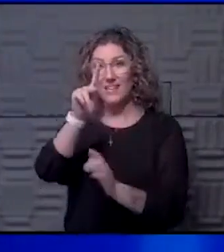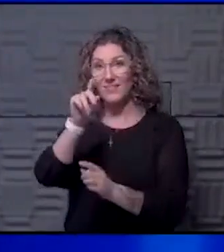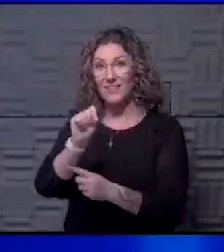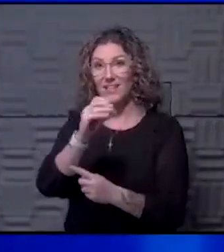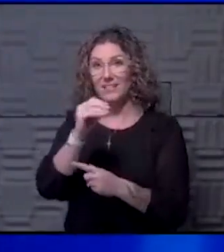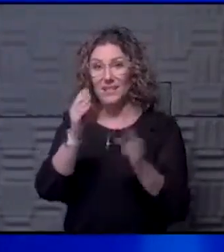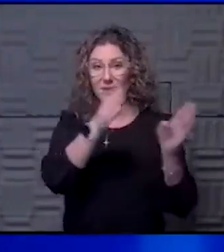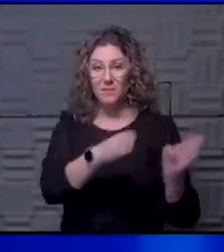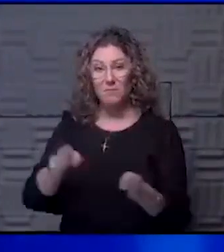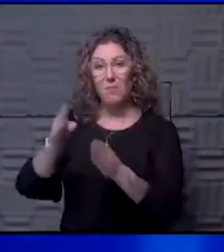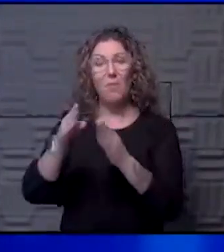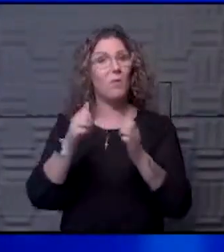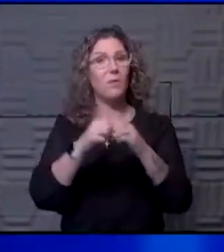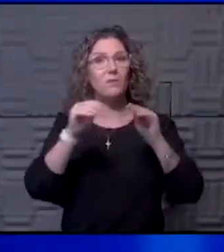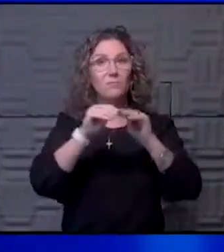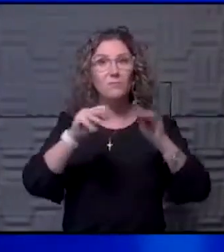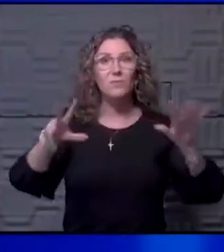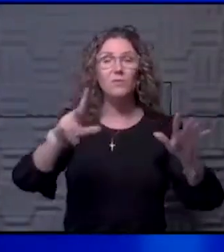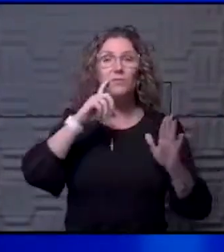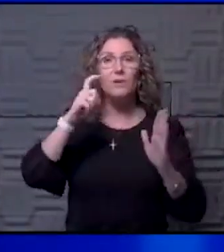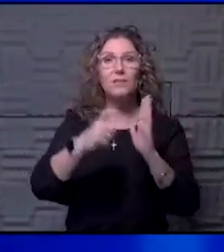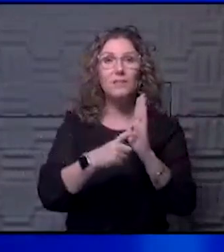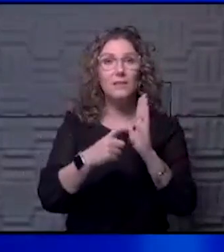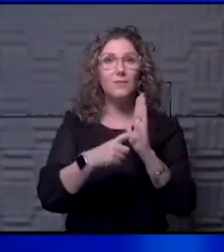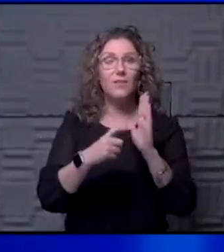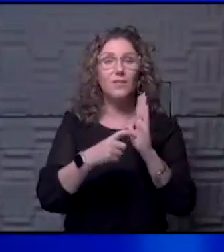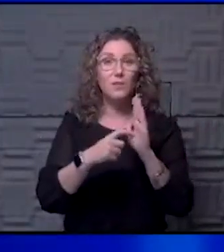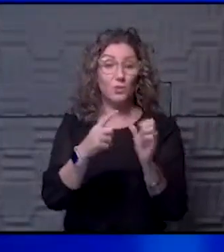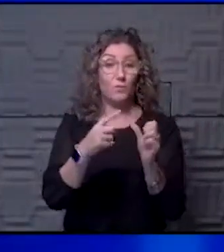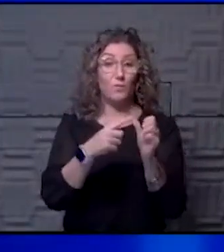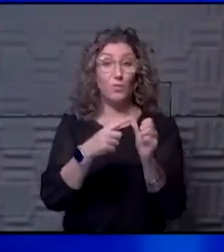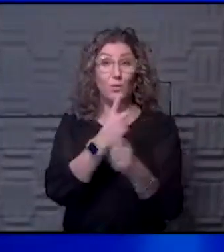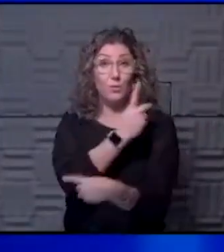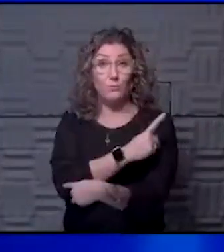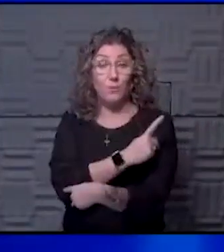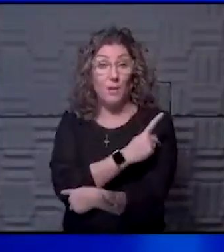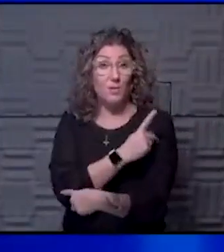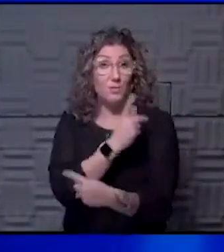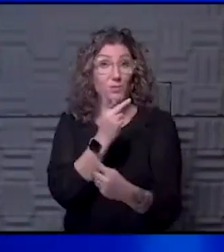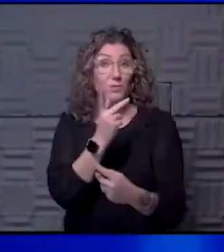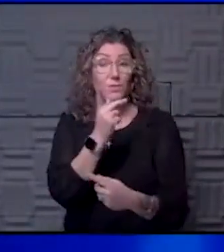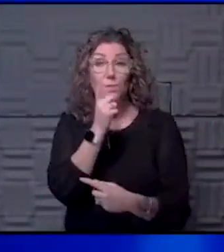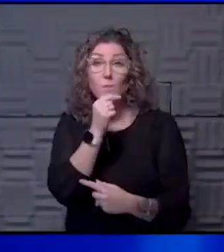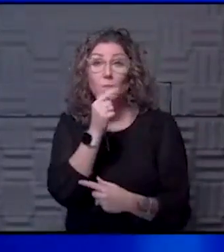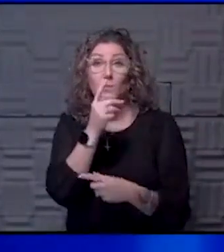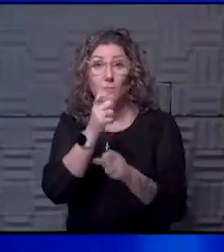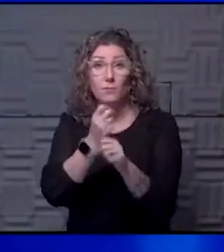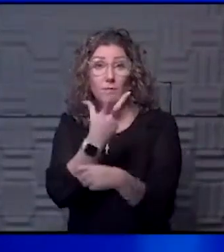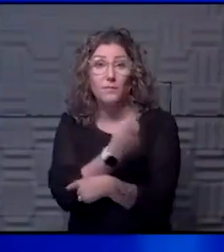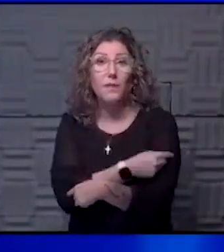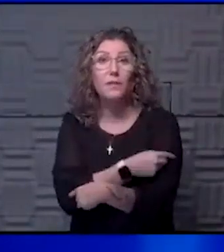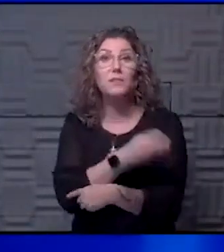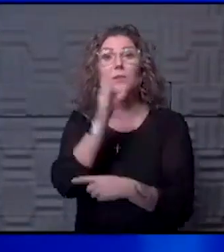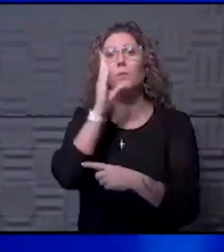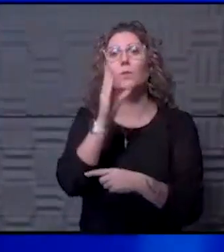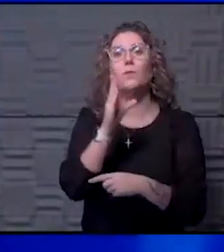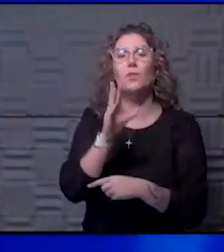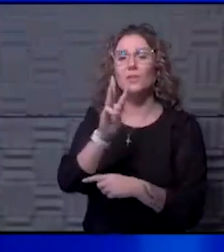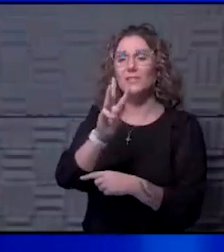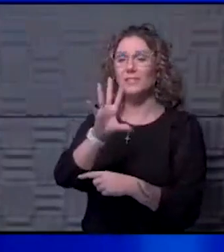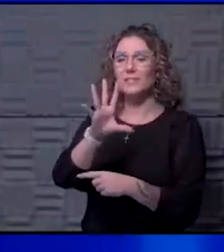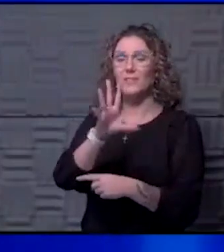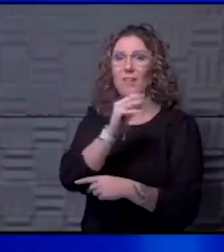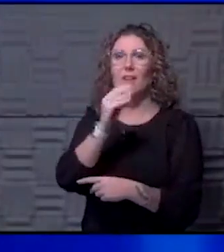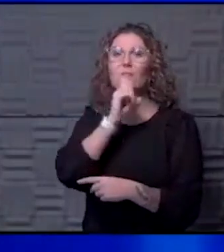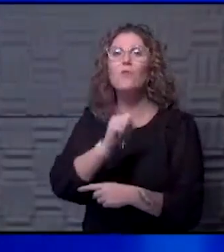plan around distribution has identified that the first patients to receive vaccine will be those 65 and